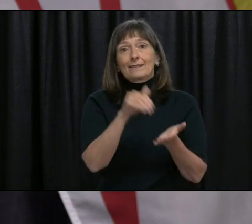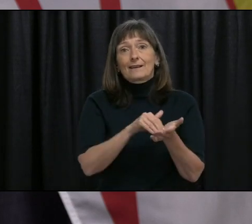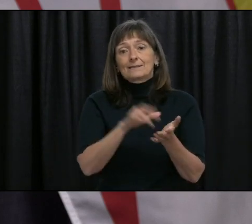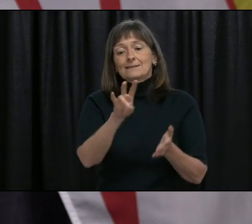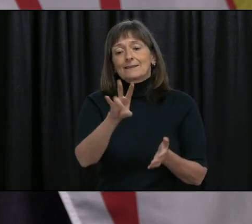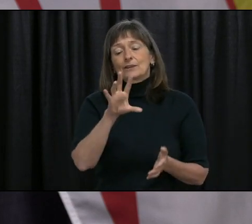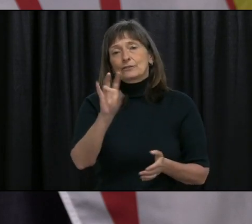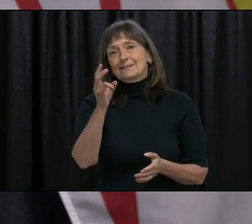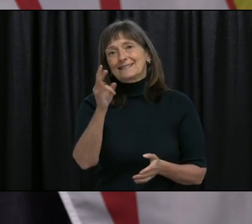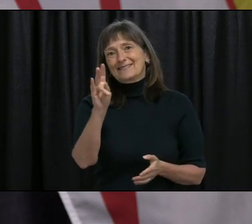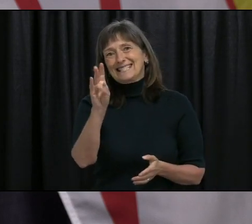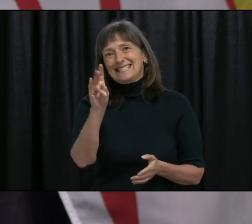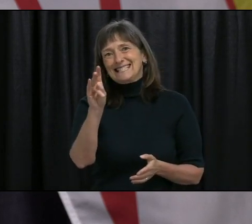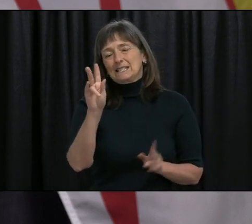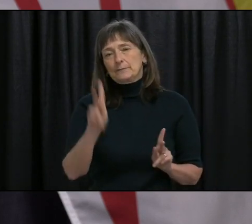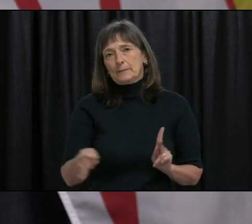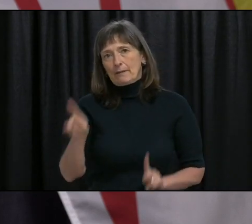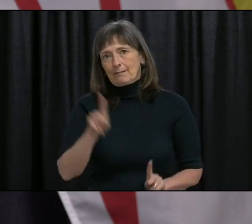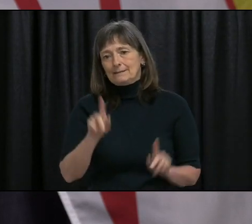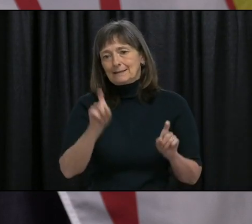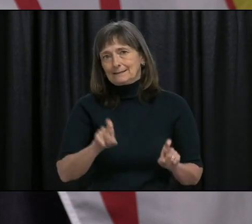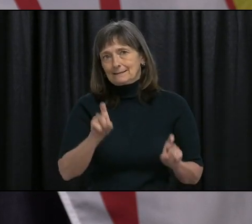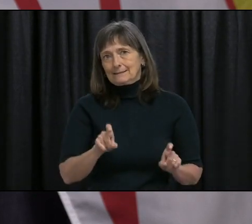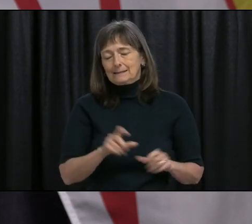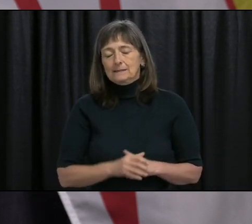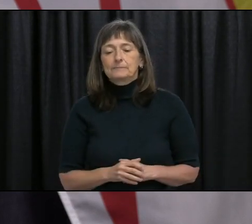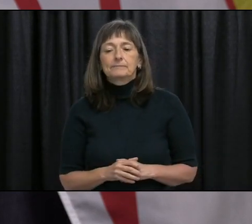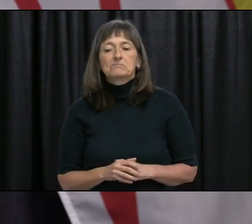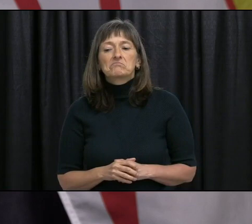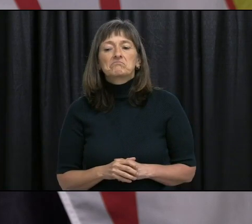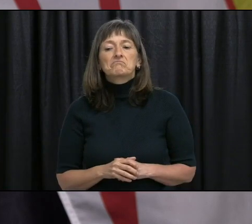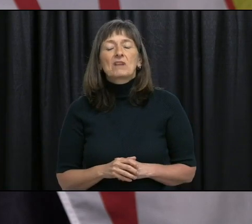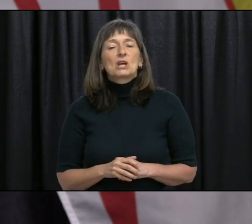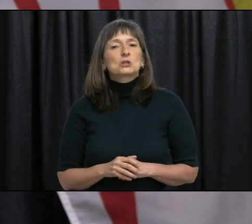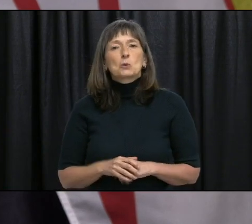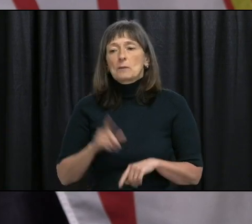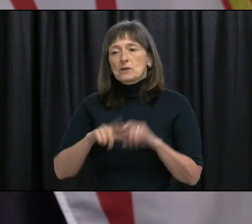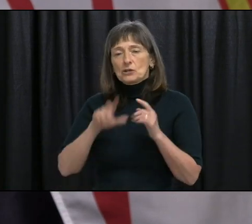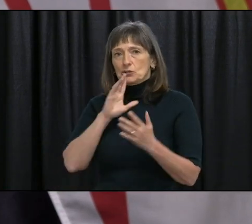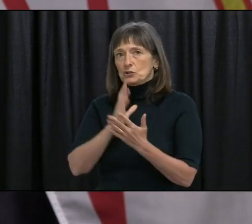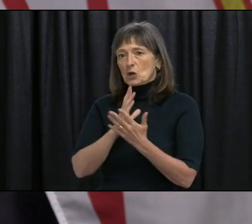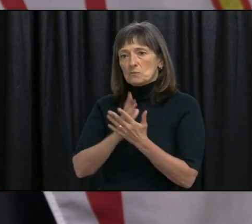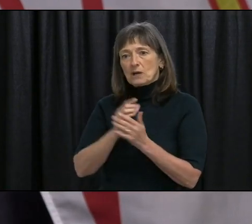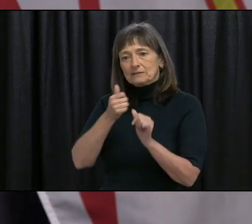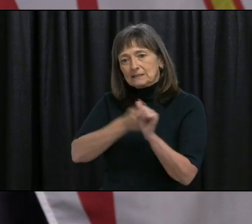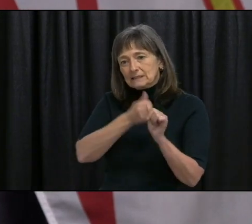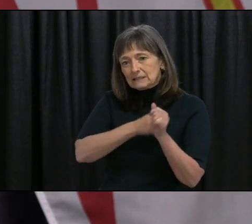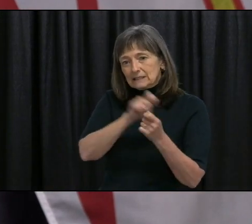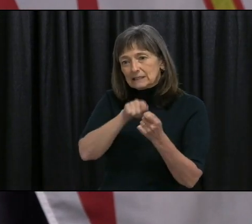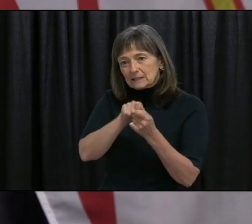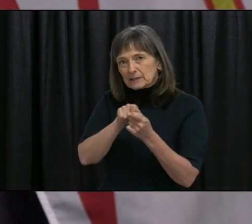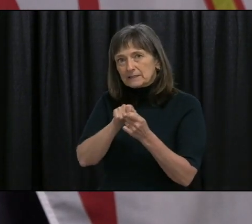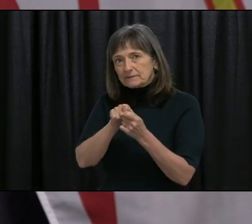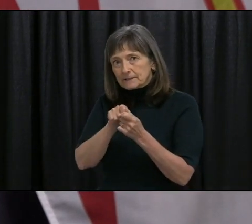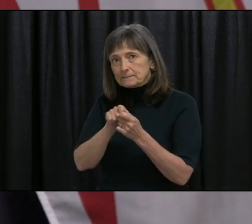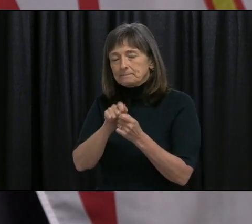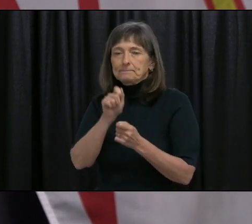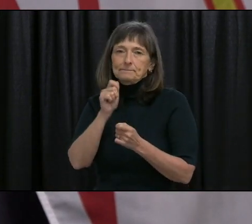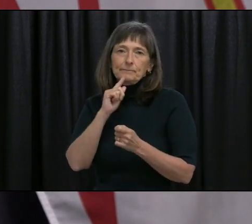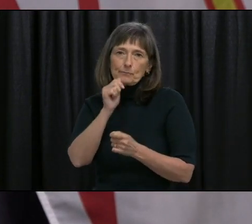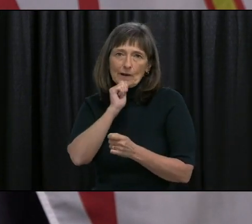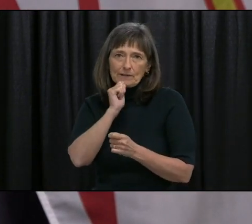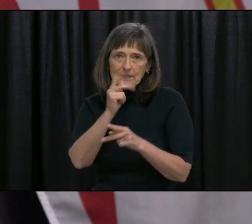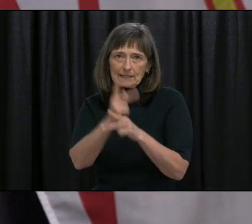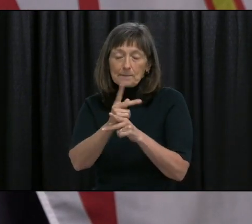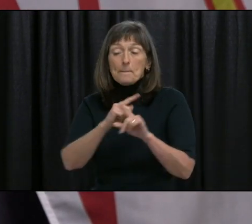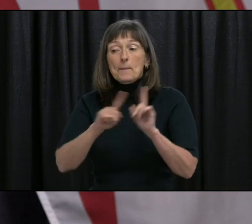people. So while I cannot speak to individual cases for privacy reasons, I would like to clarify how recovery of a person hospitalized